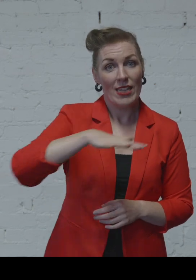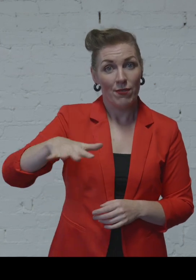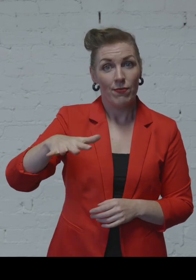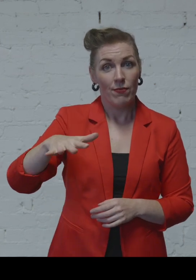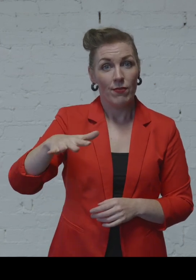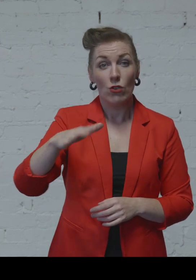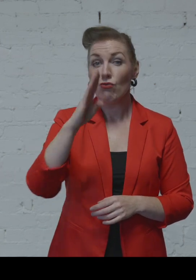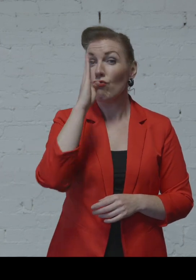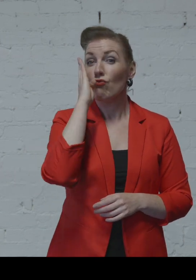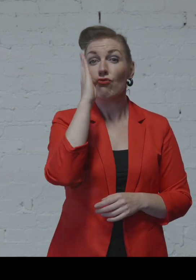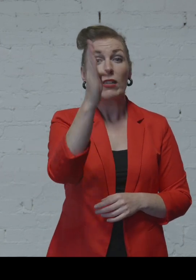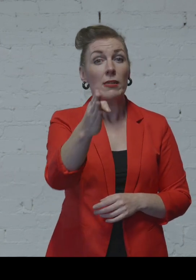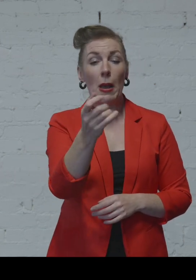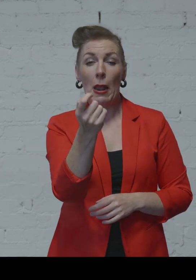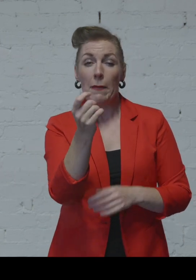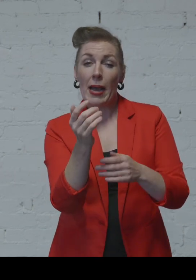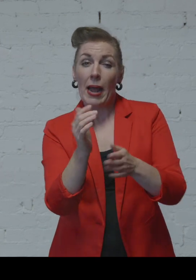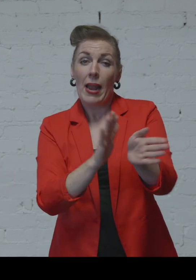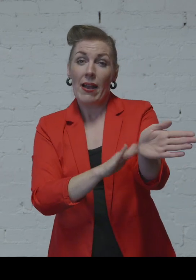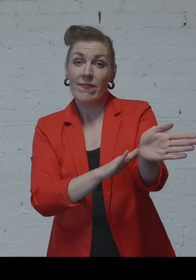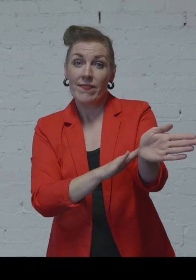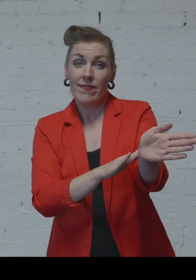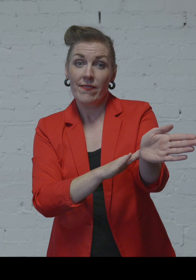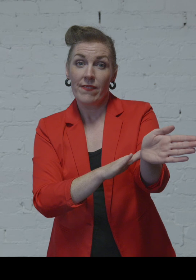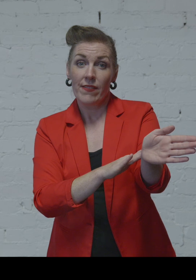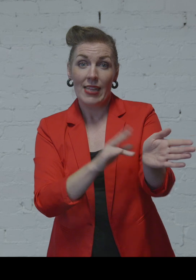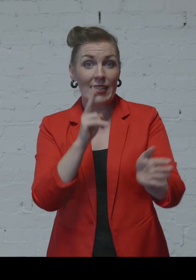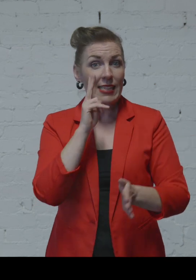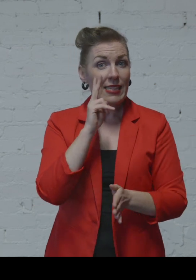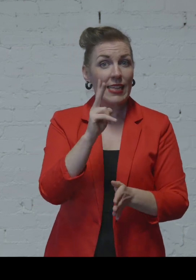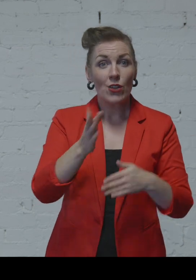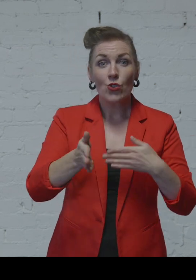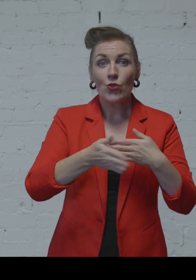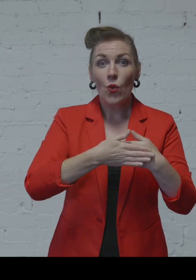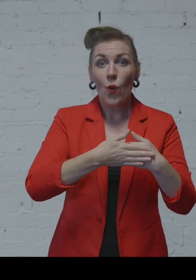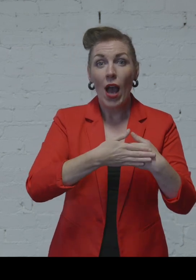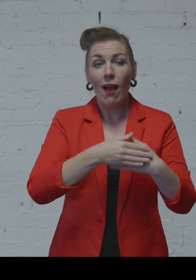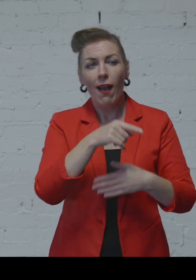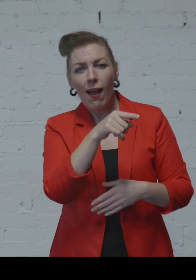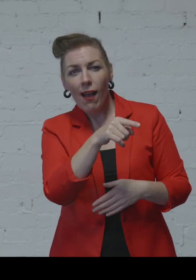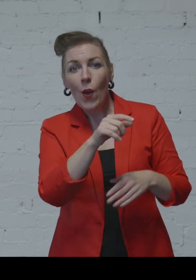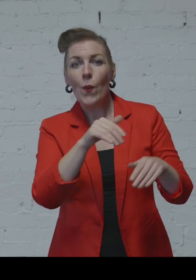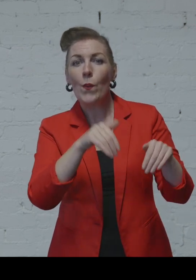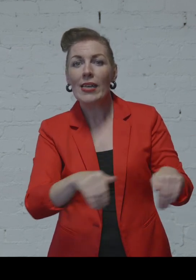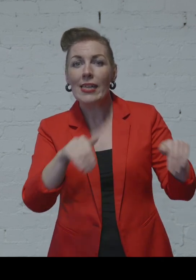Straight ahead and slightly to the left, you will see the door to the waiting or meeting room area.